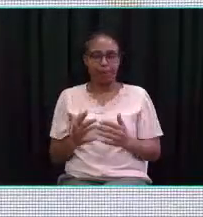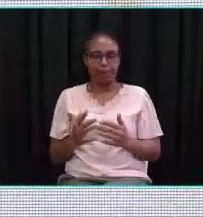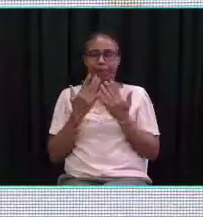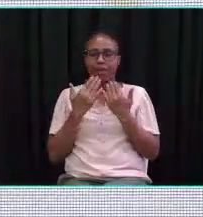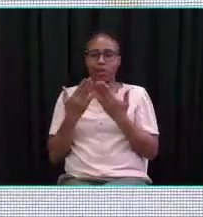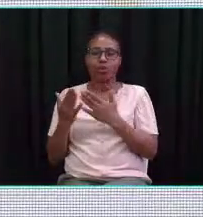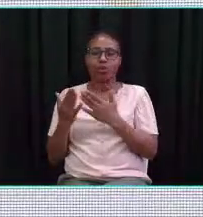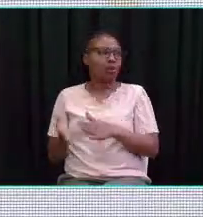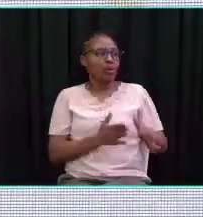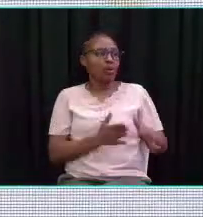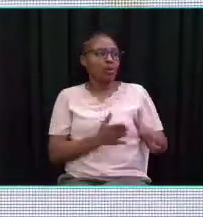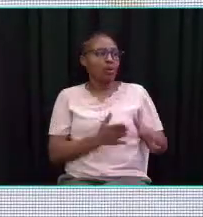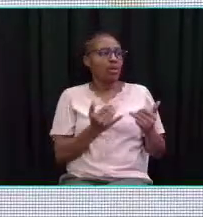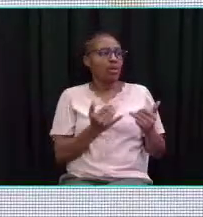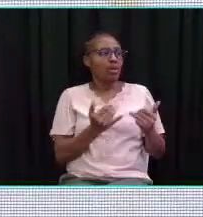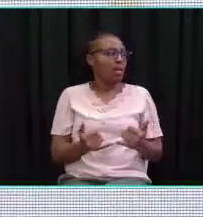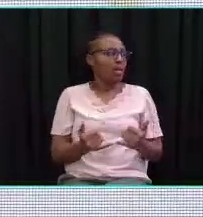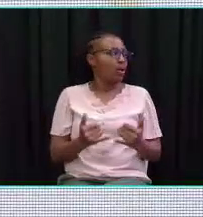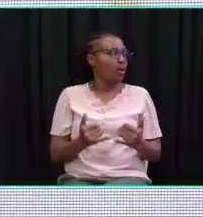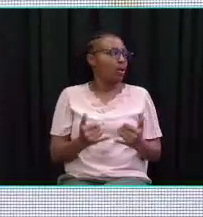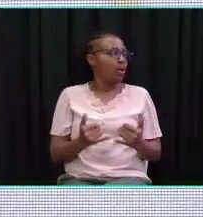to my next to